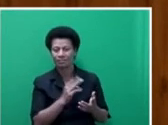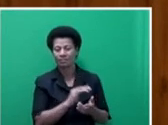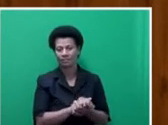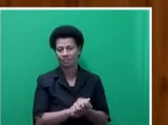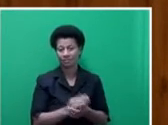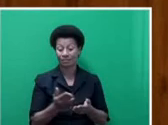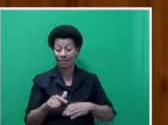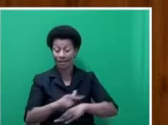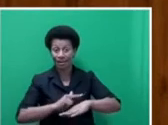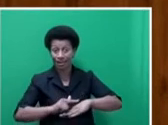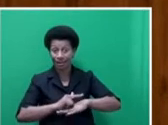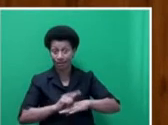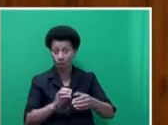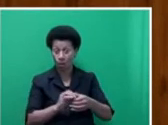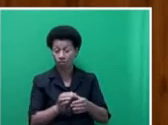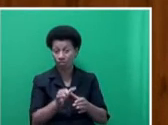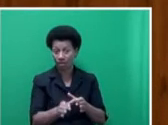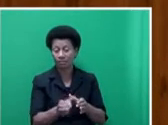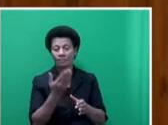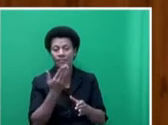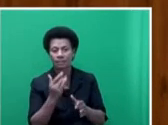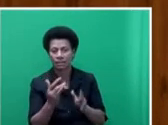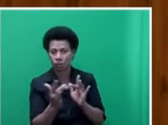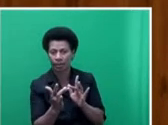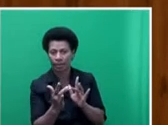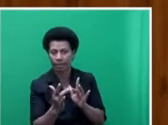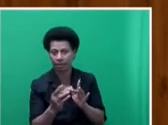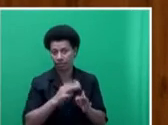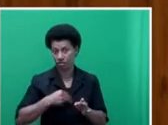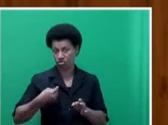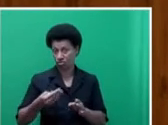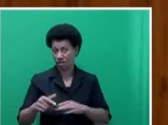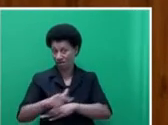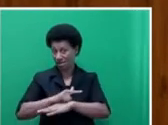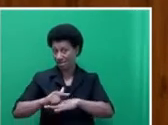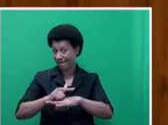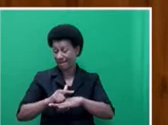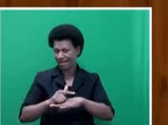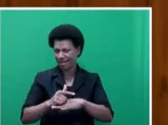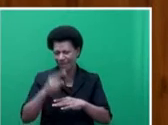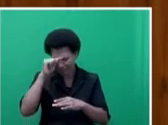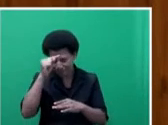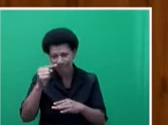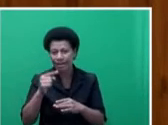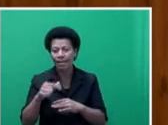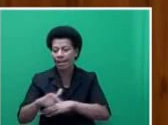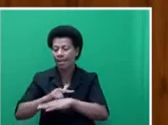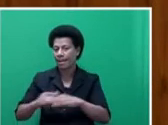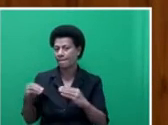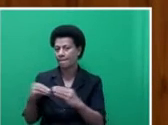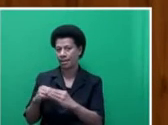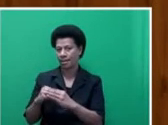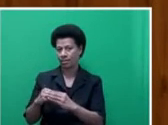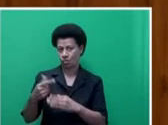I also urge landowners to contact Ministry of Land and get the facts about land bank and invest, because this